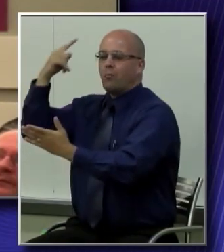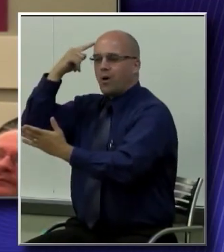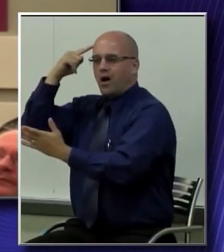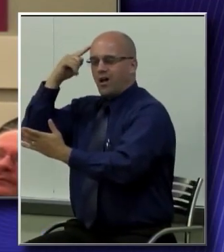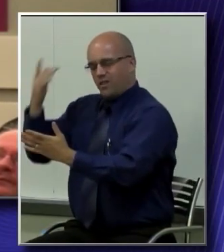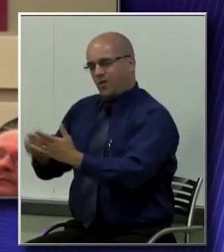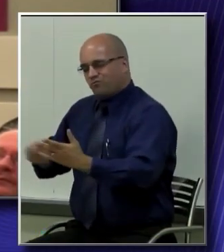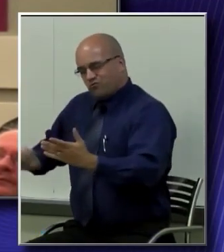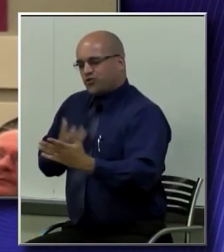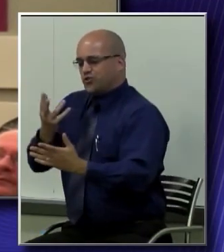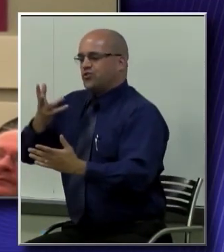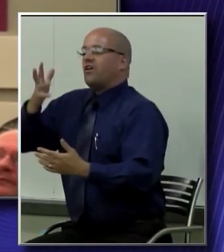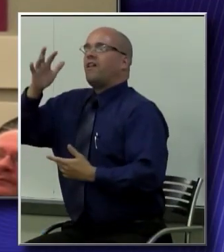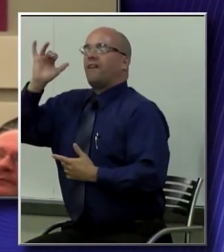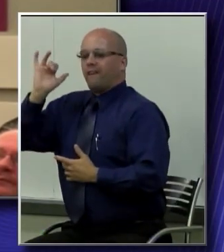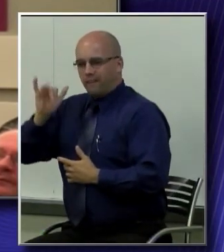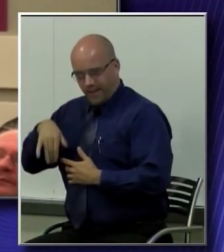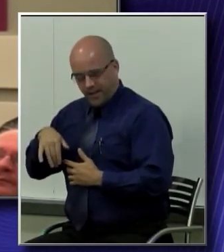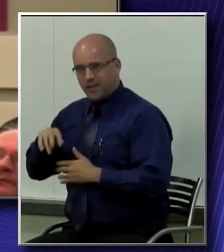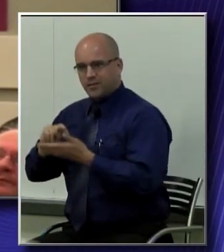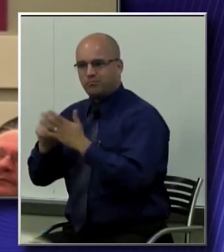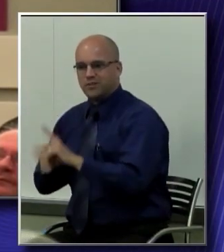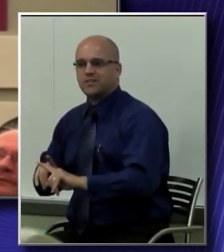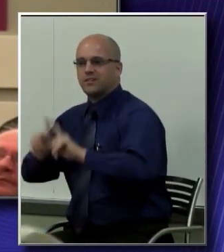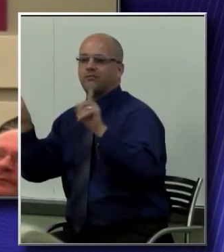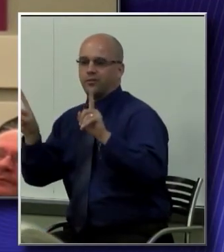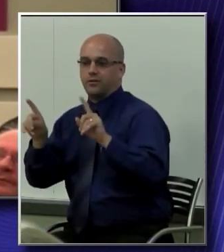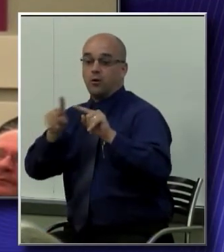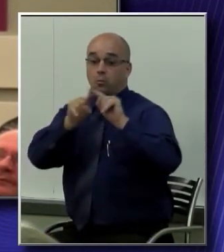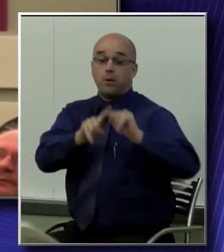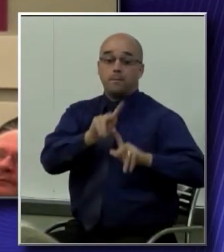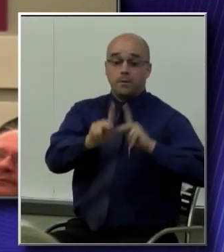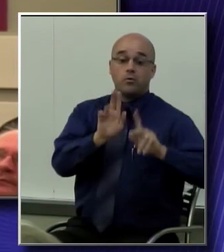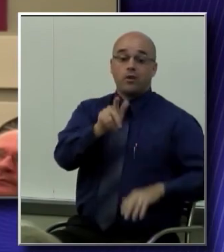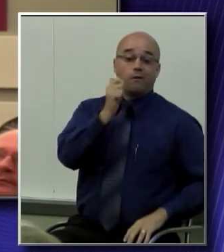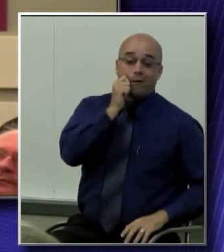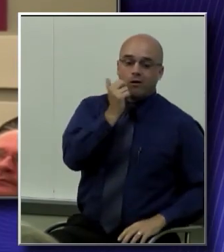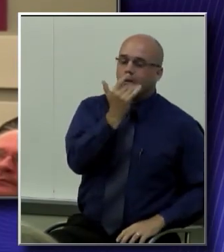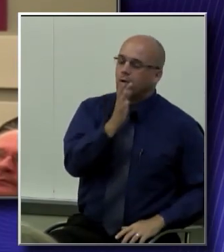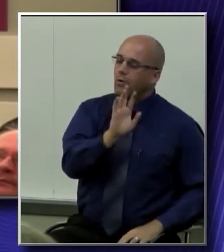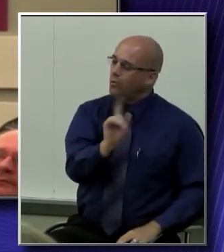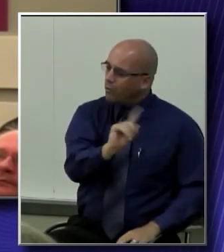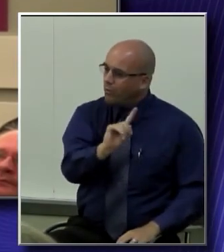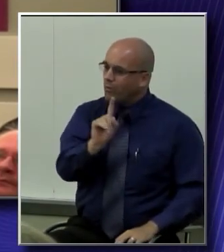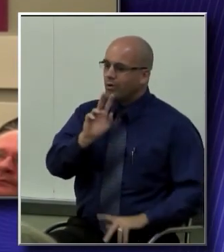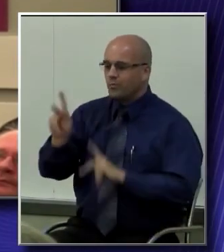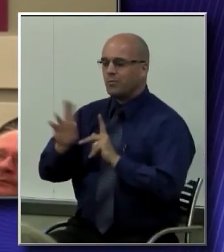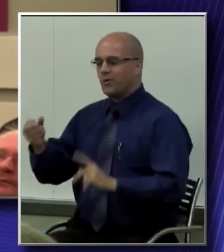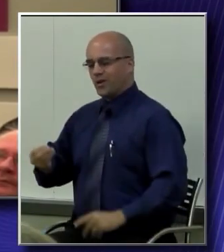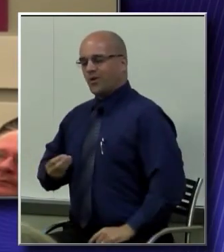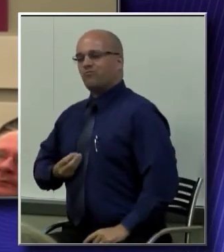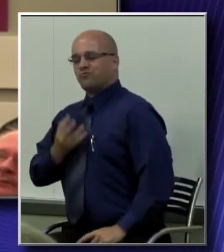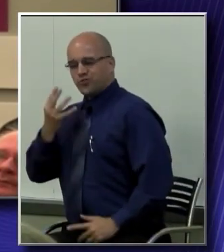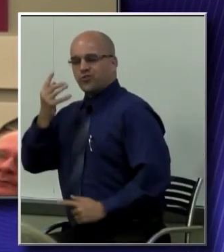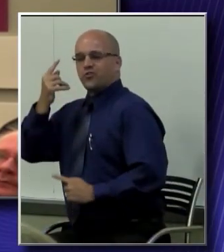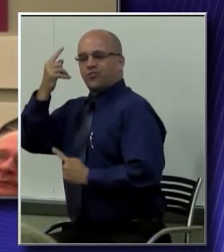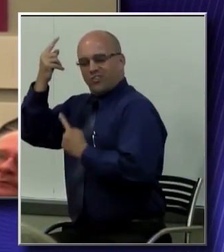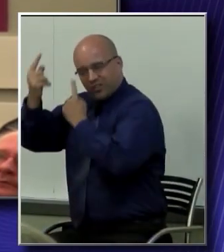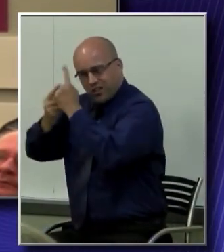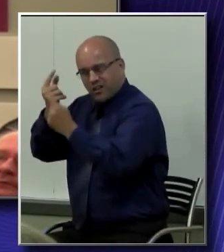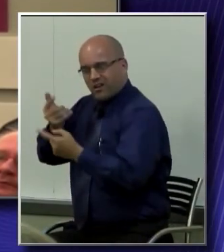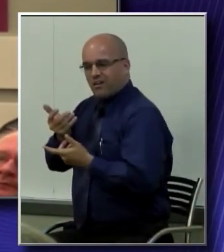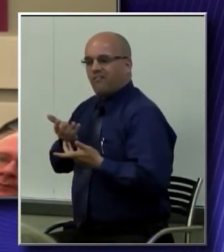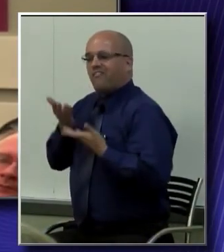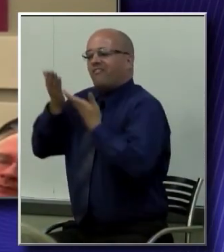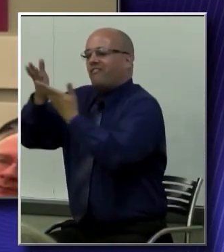passions that they have, and it's not based solely on color. So I think that's one thing I would definitely want to see next year whenever the next